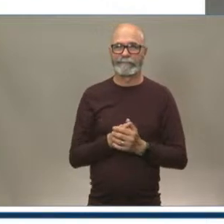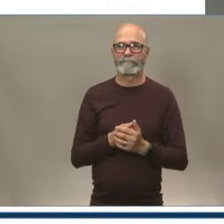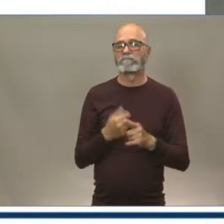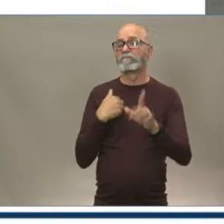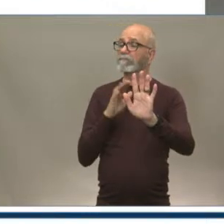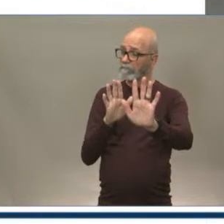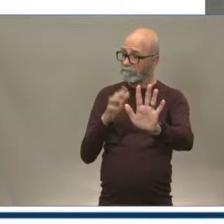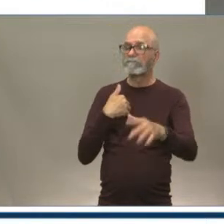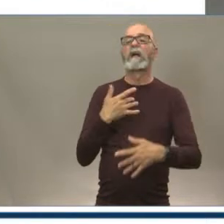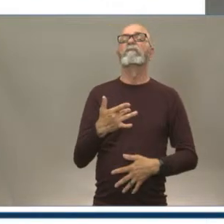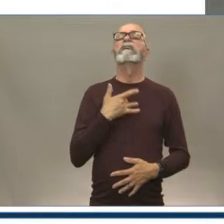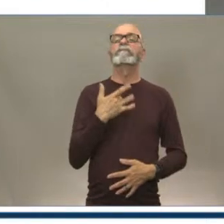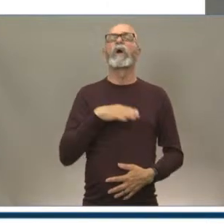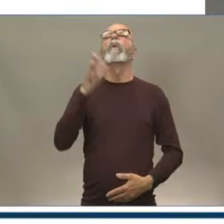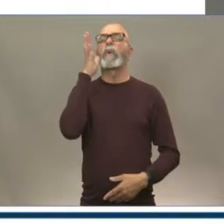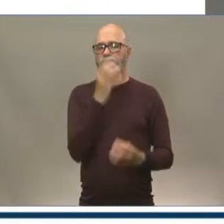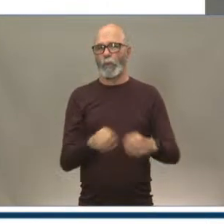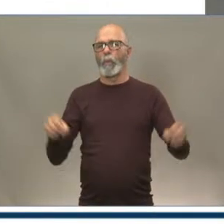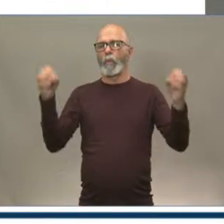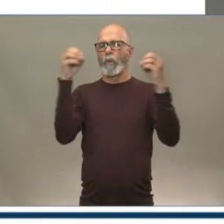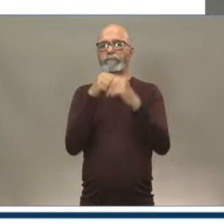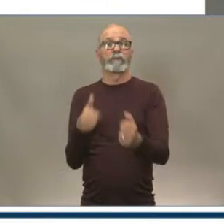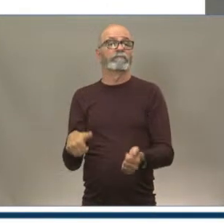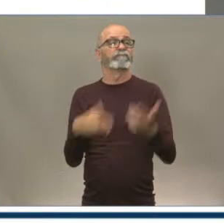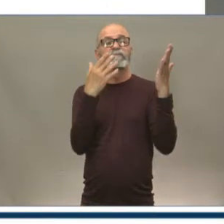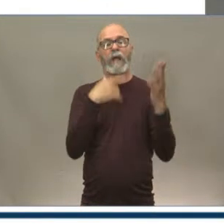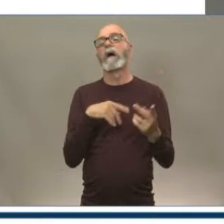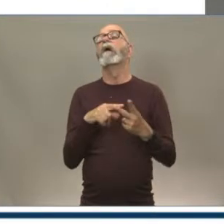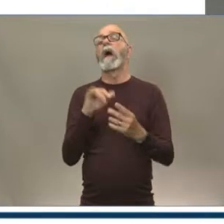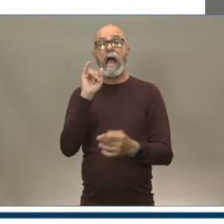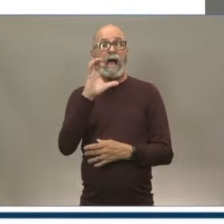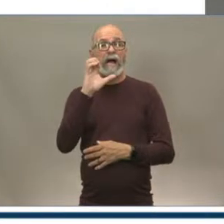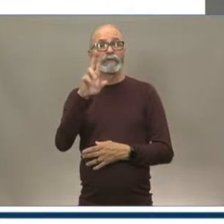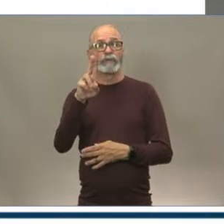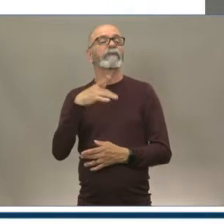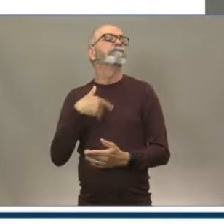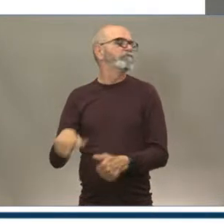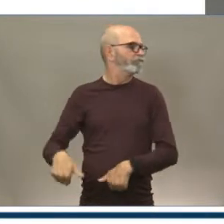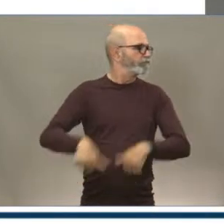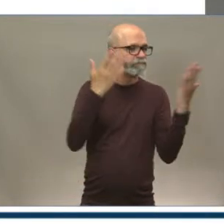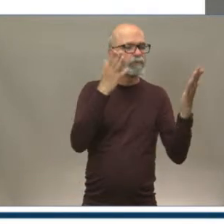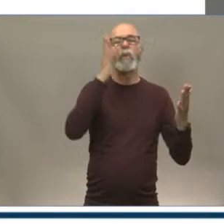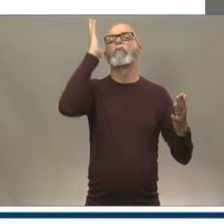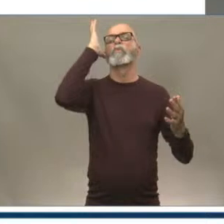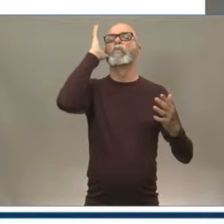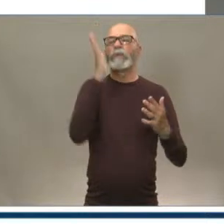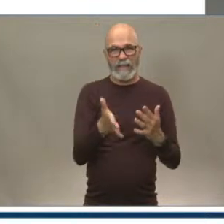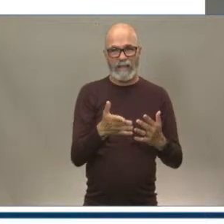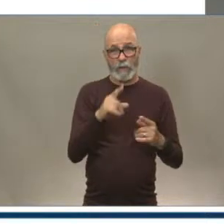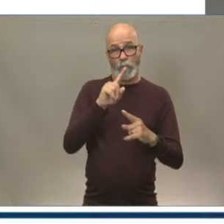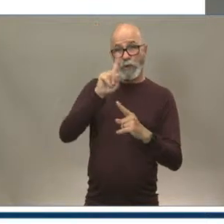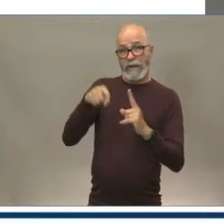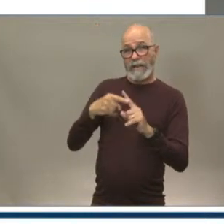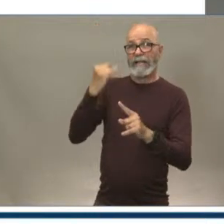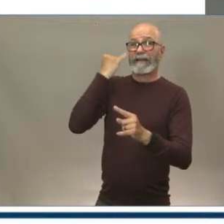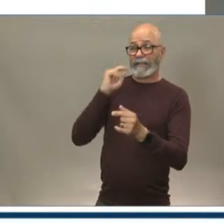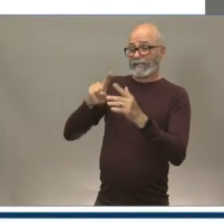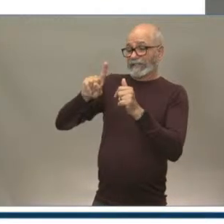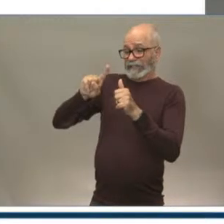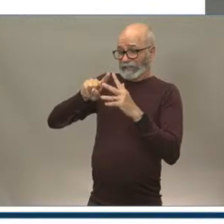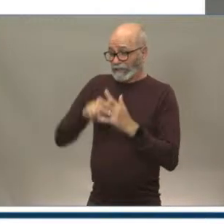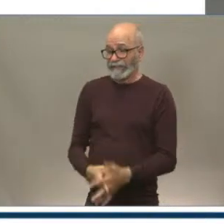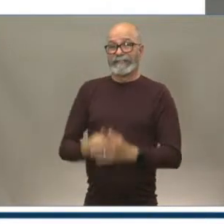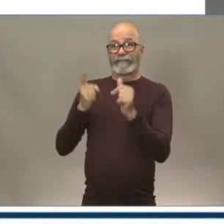and more ICU admissions in the week to 2 weeks ahead. There's always a time lag. So even as we get things under control, it will still put pressure